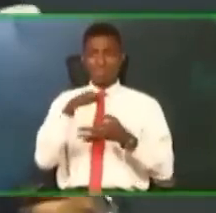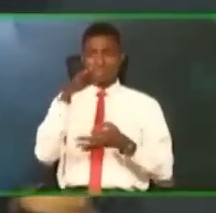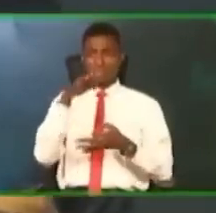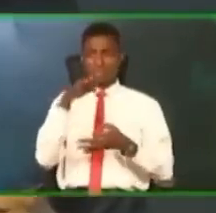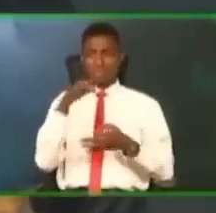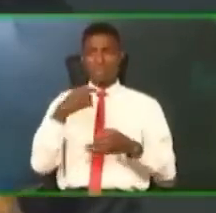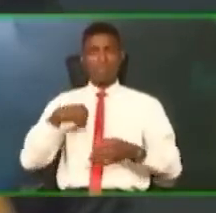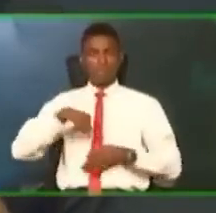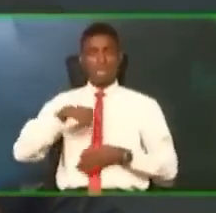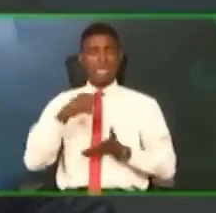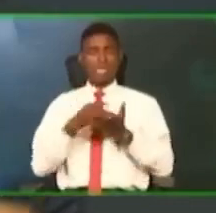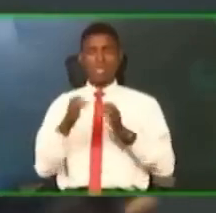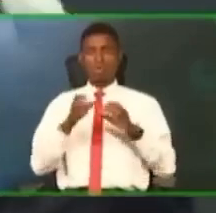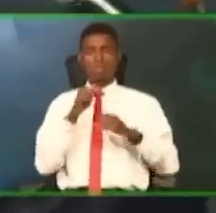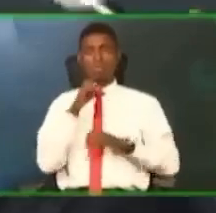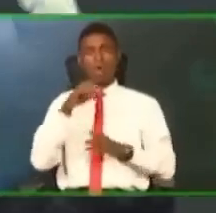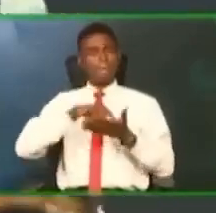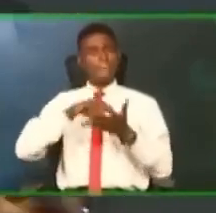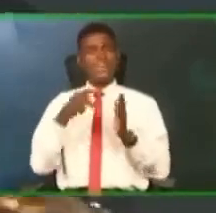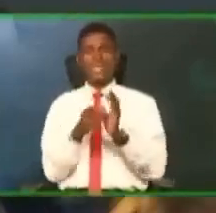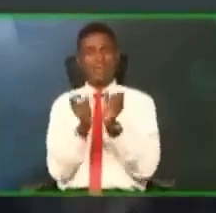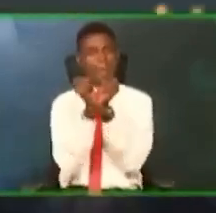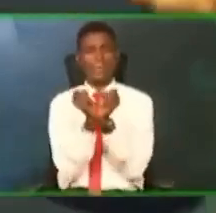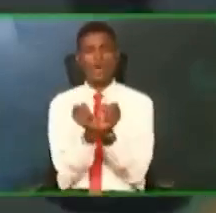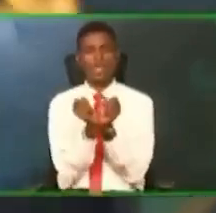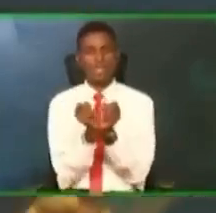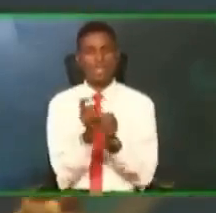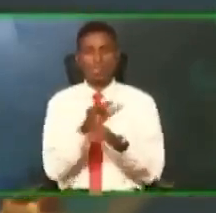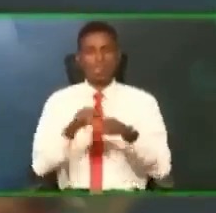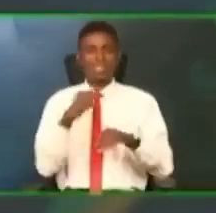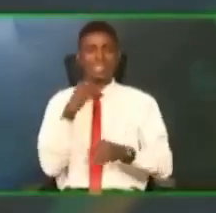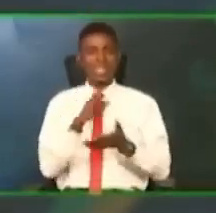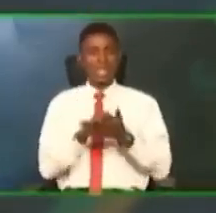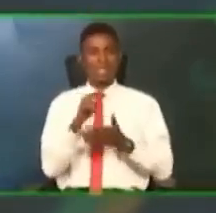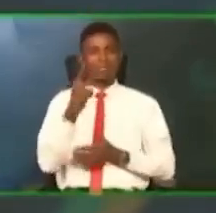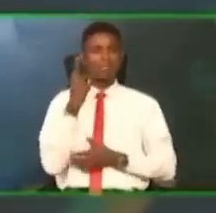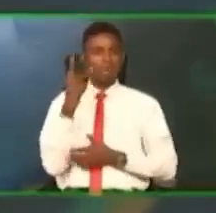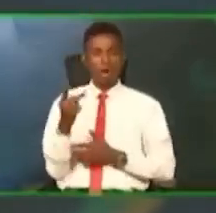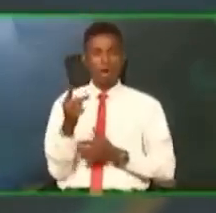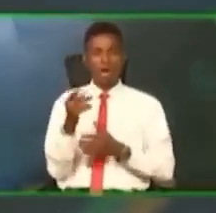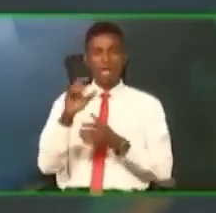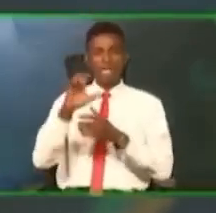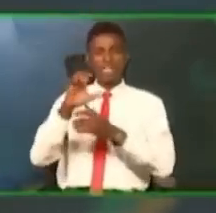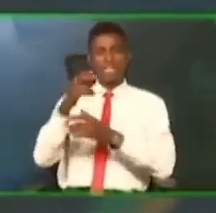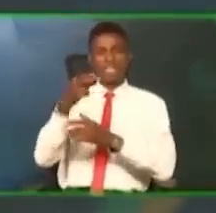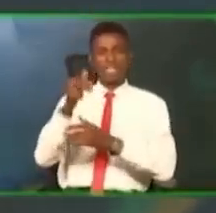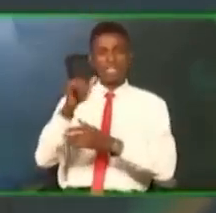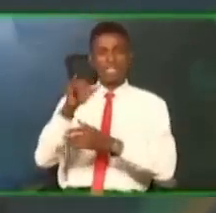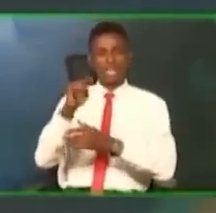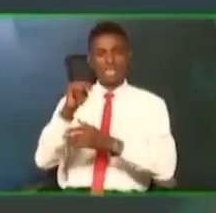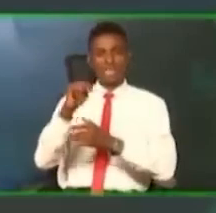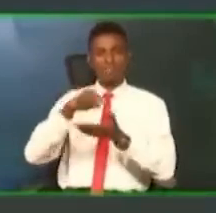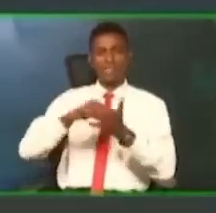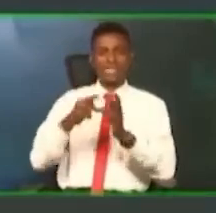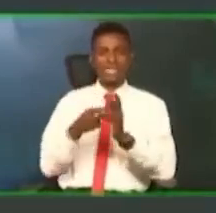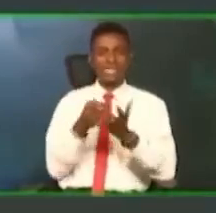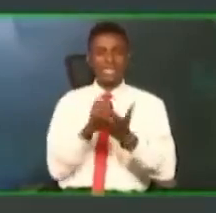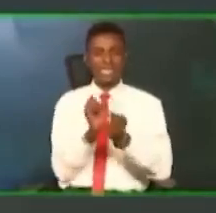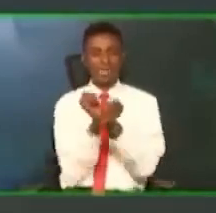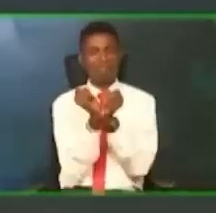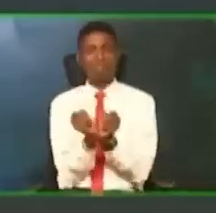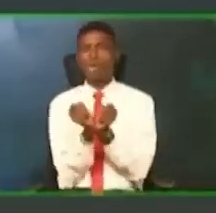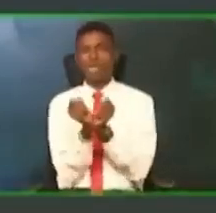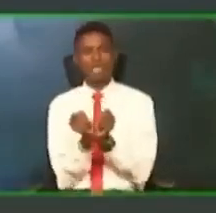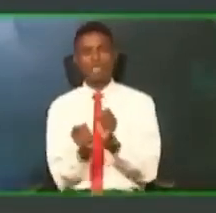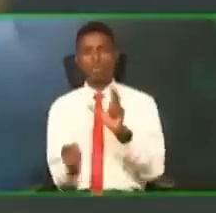also made of chains. So don't just say because you saw a chain, it is bondage. No. No.